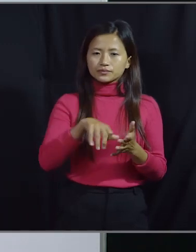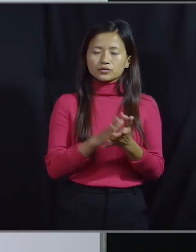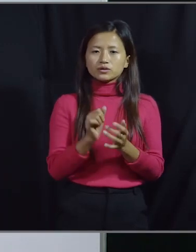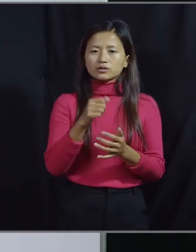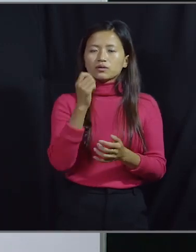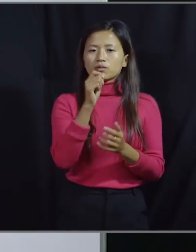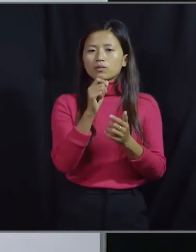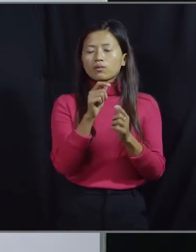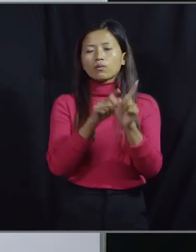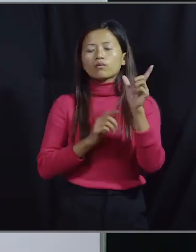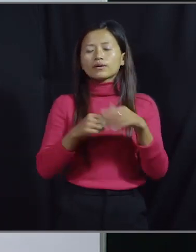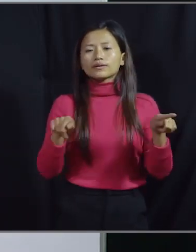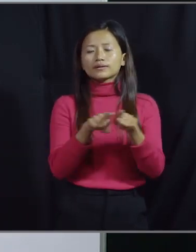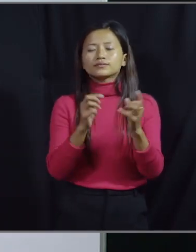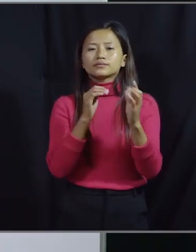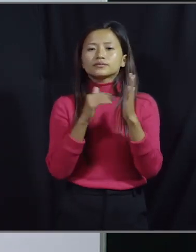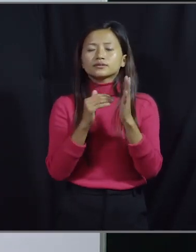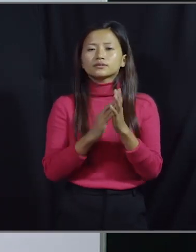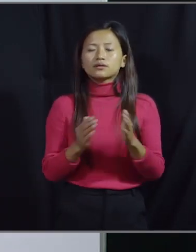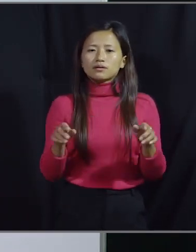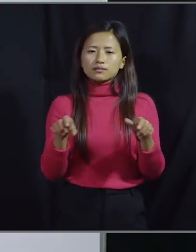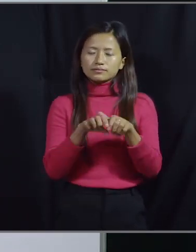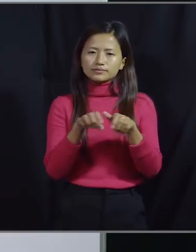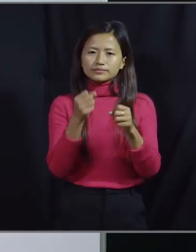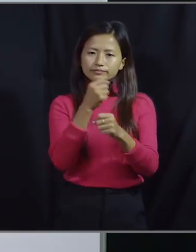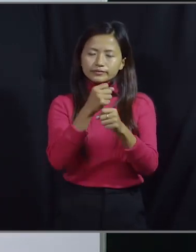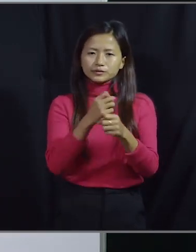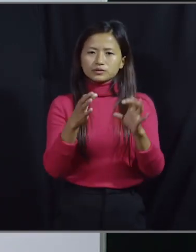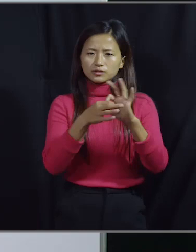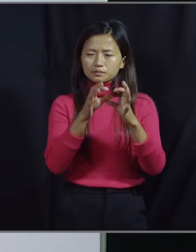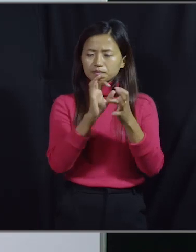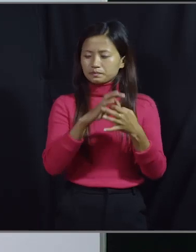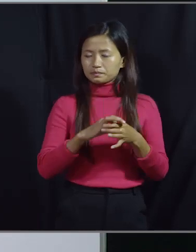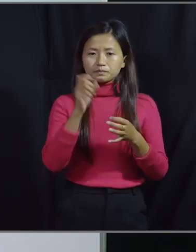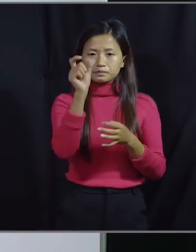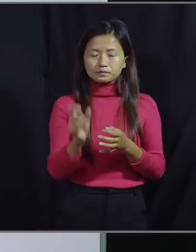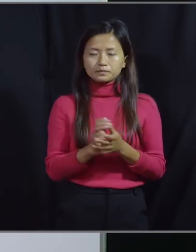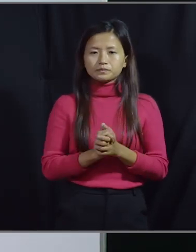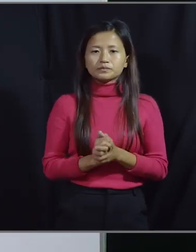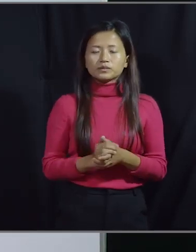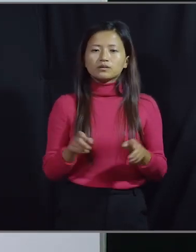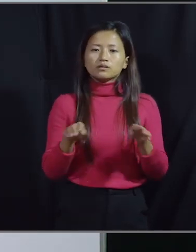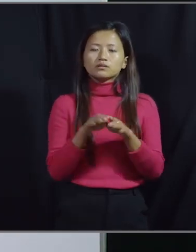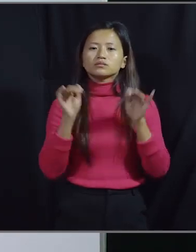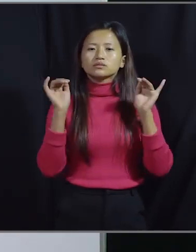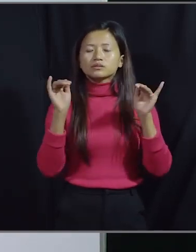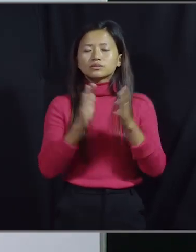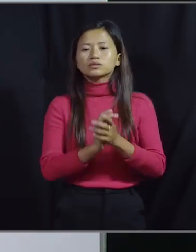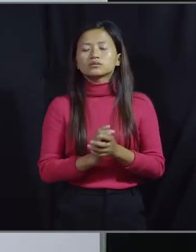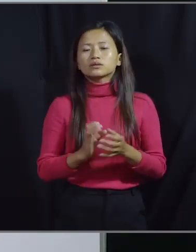Y and Z are gaining partners. So as I've told you before, these gaining partners are supposed